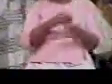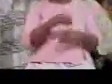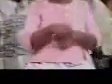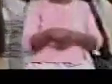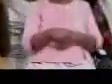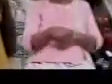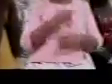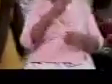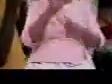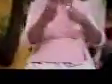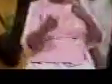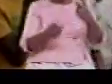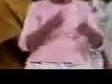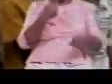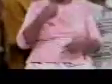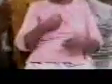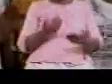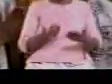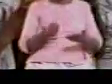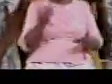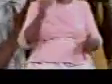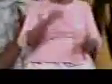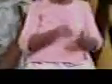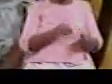Visit me again.